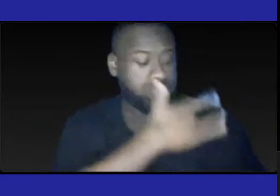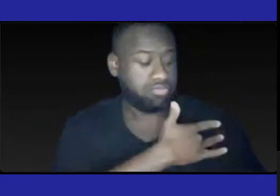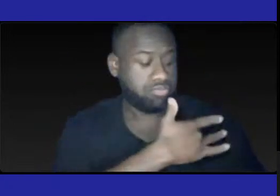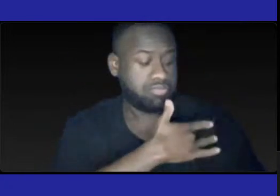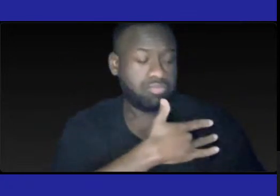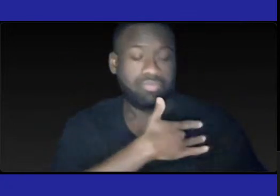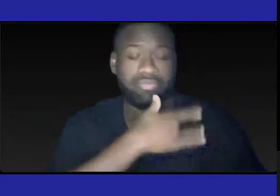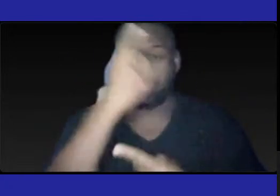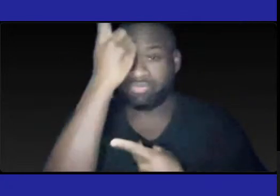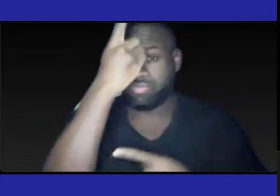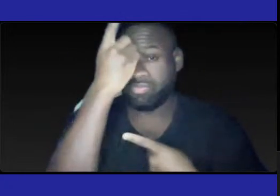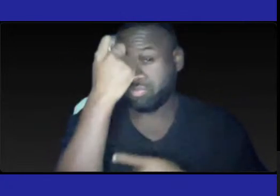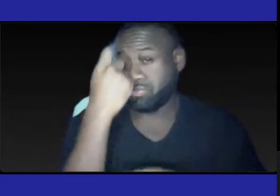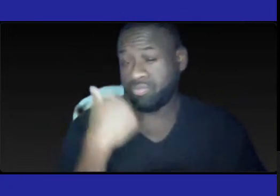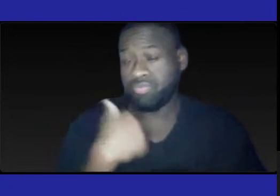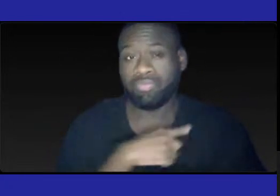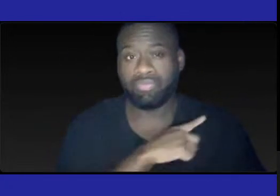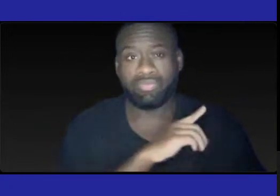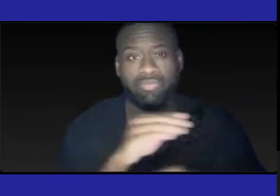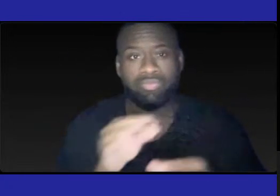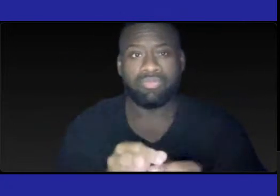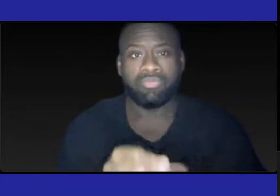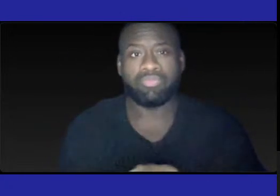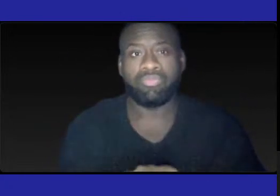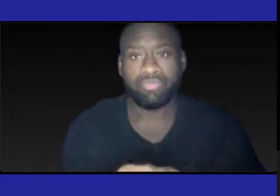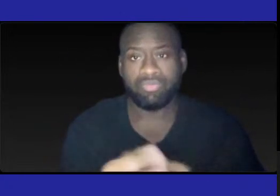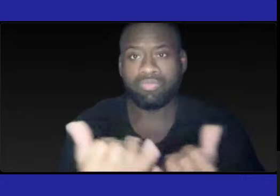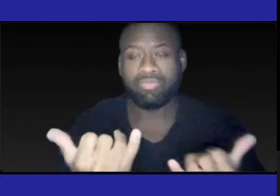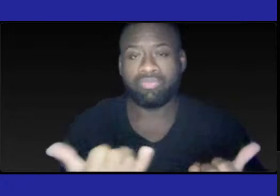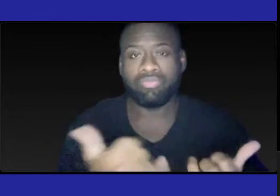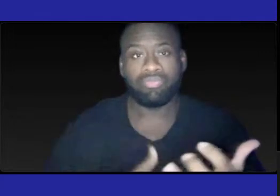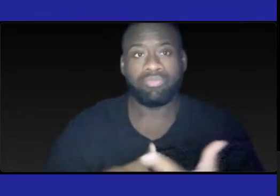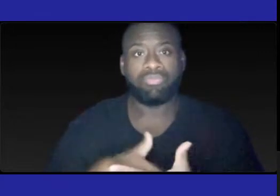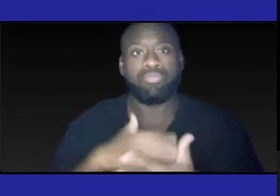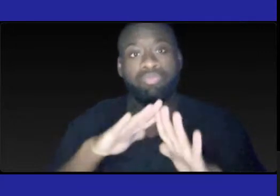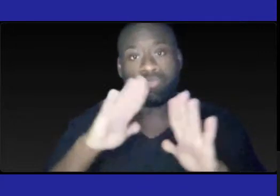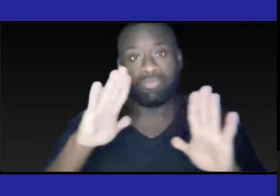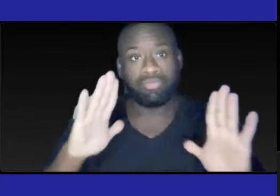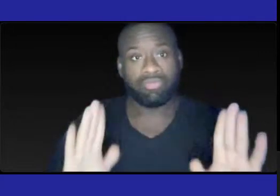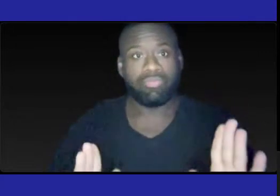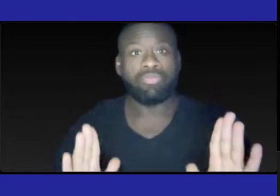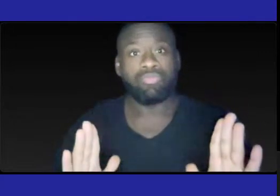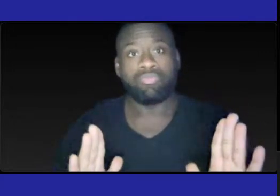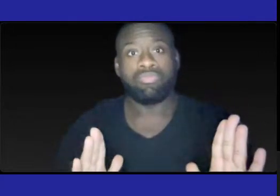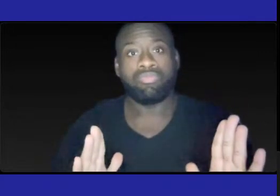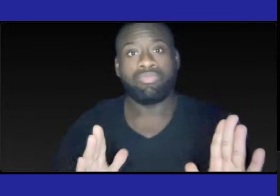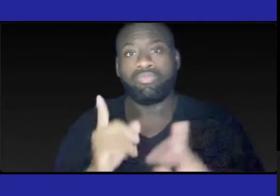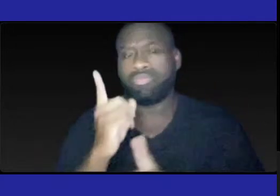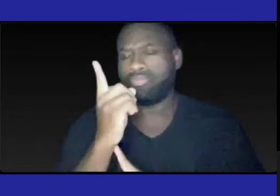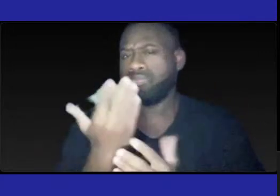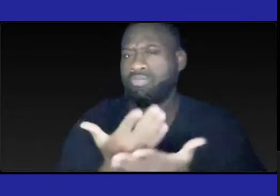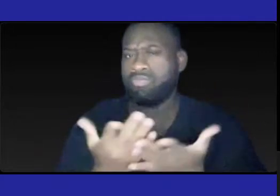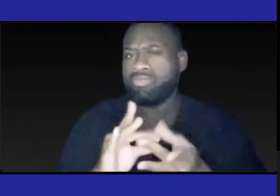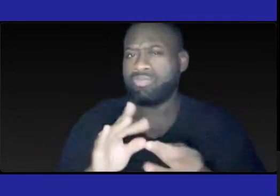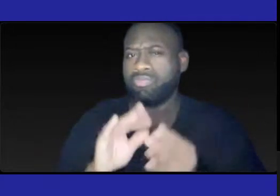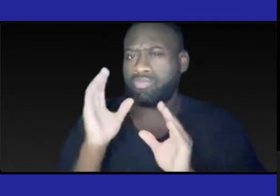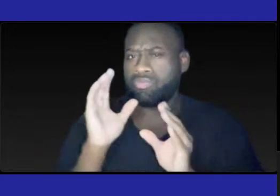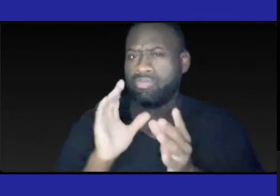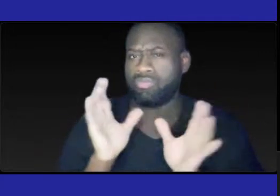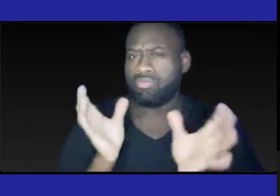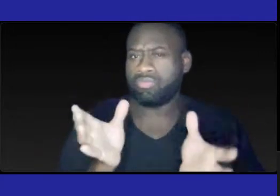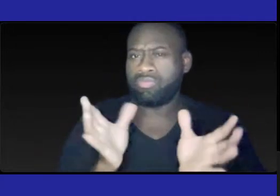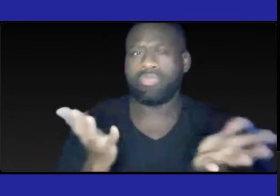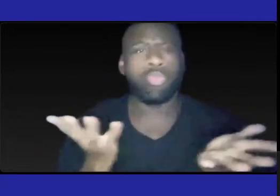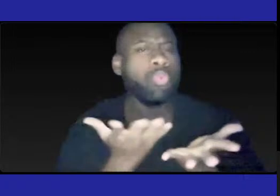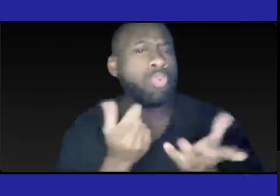are extending our already existing maternal home. One of the questions that came up during the prep session was, what are we doing for mental